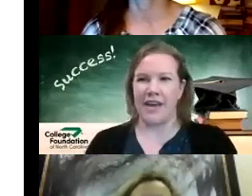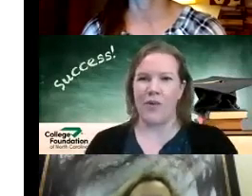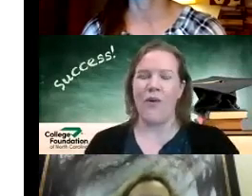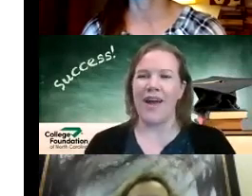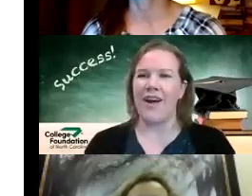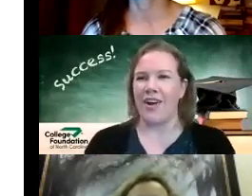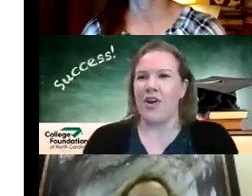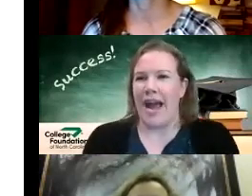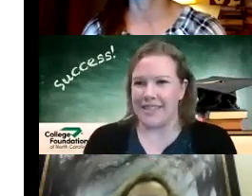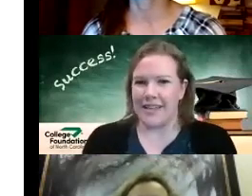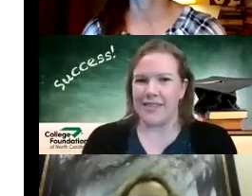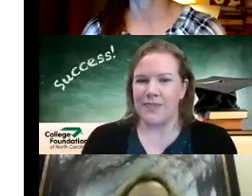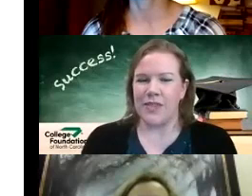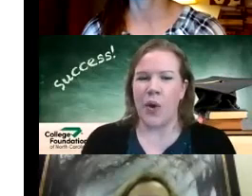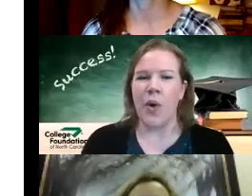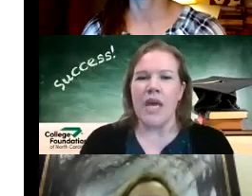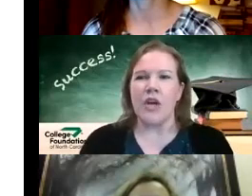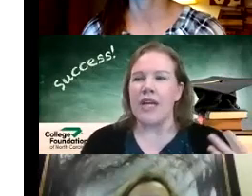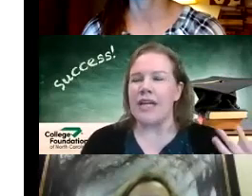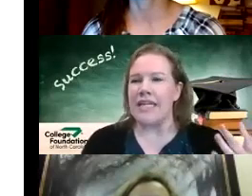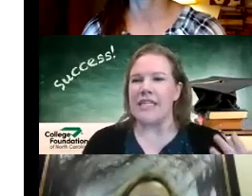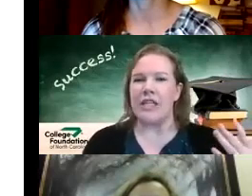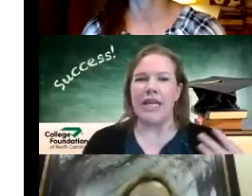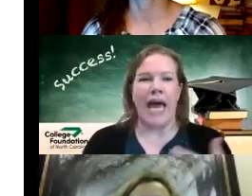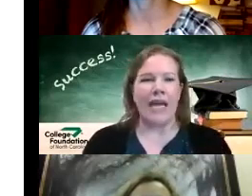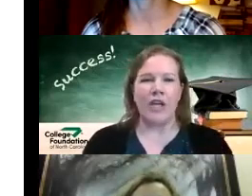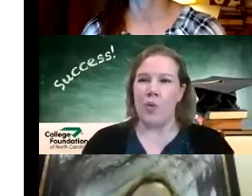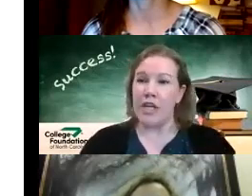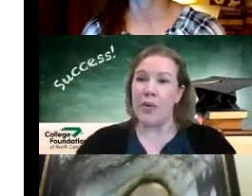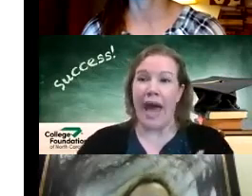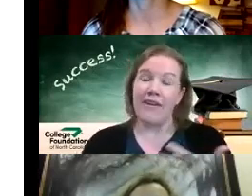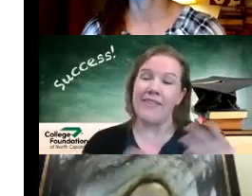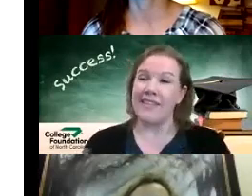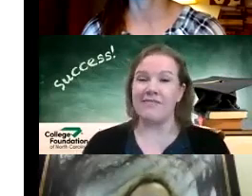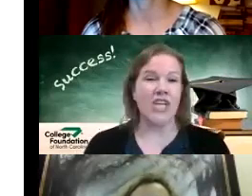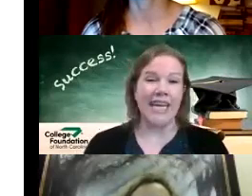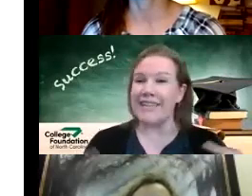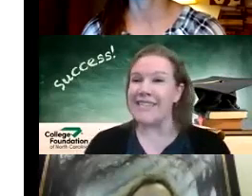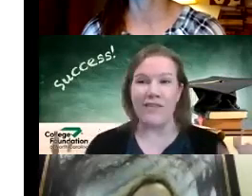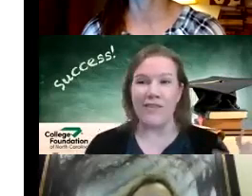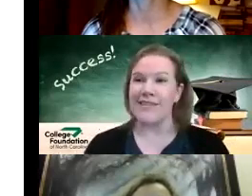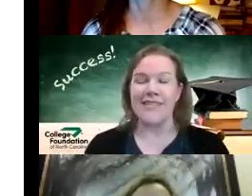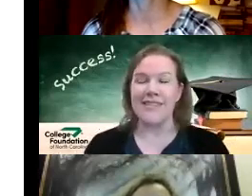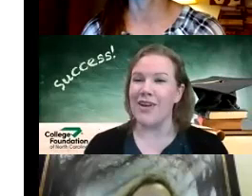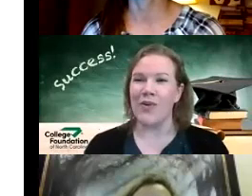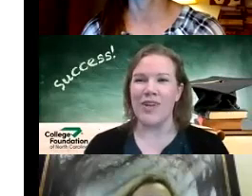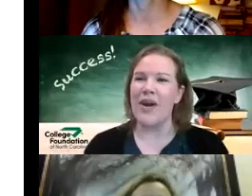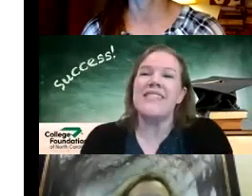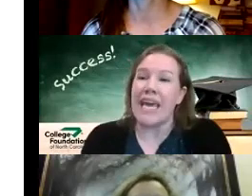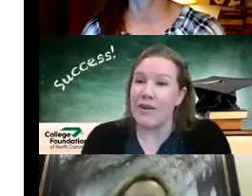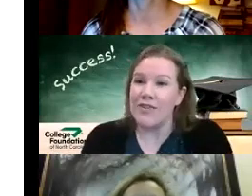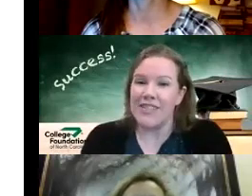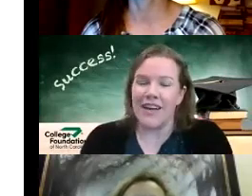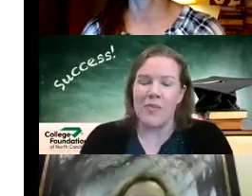FAFSA, what are your assets? So you're going to need to look at, you know, what do you have in checking, savings, you know, what do you